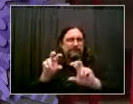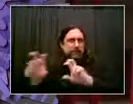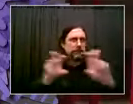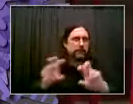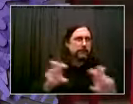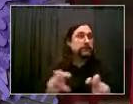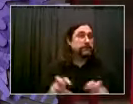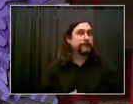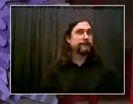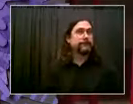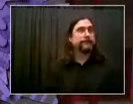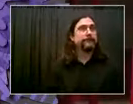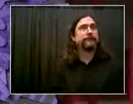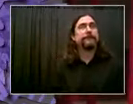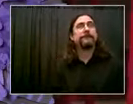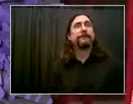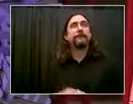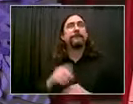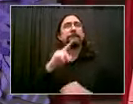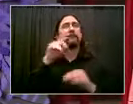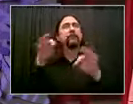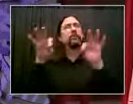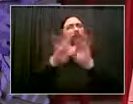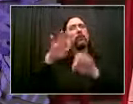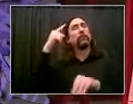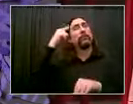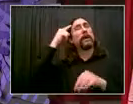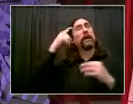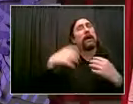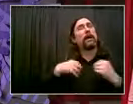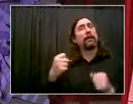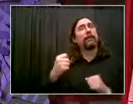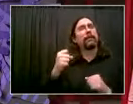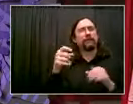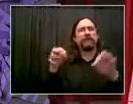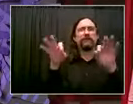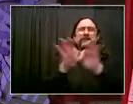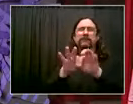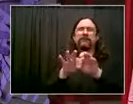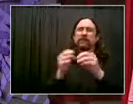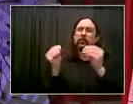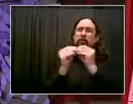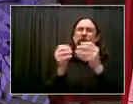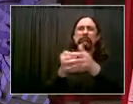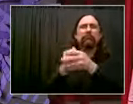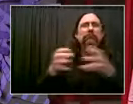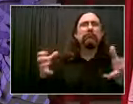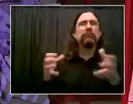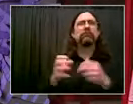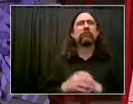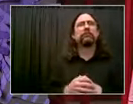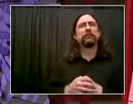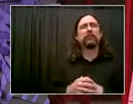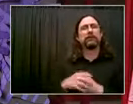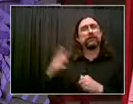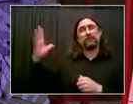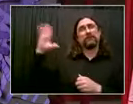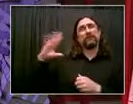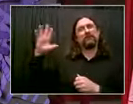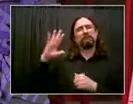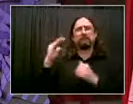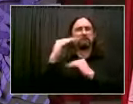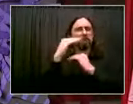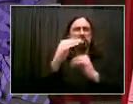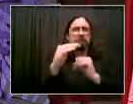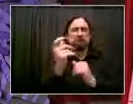again, finally, at long last. We know many families, many educators, many community members still have more